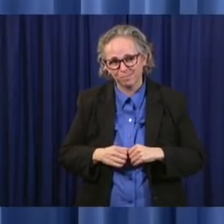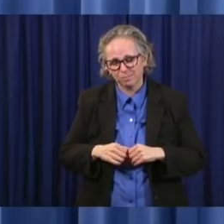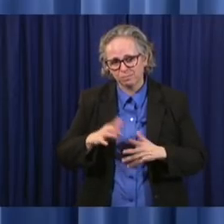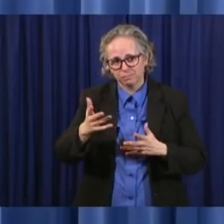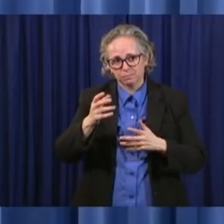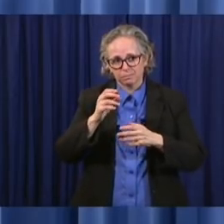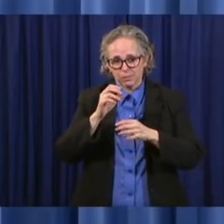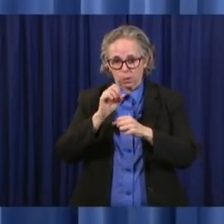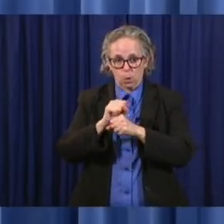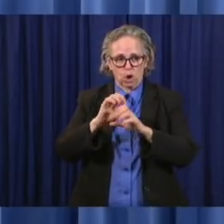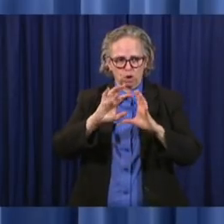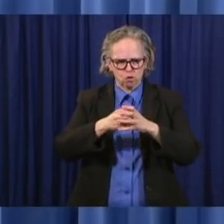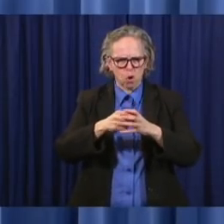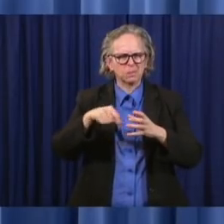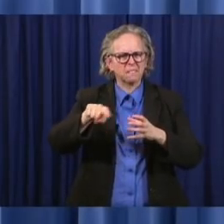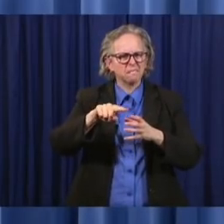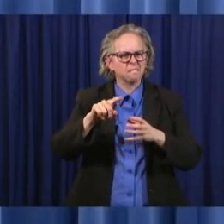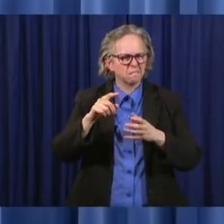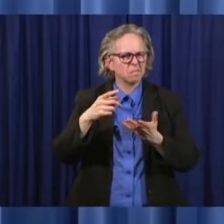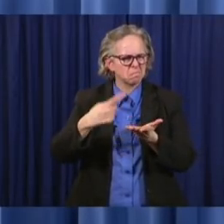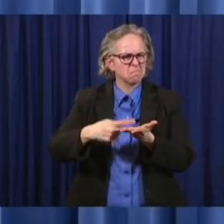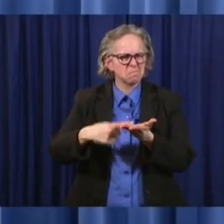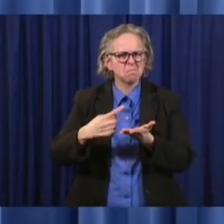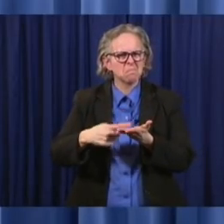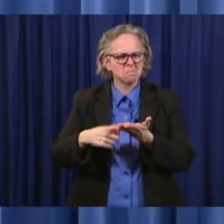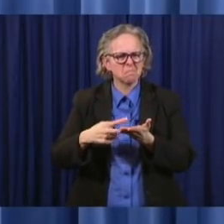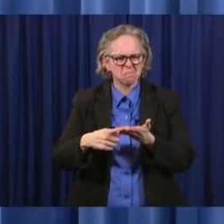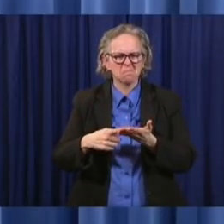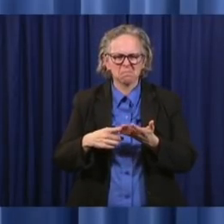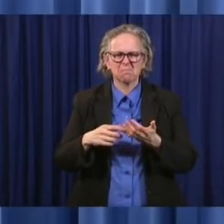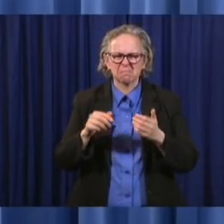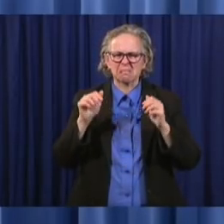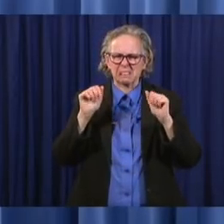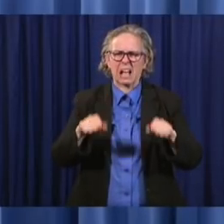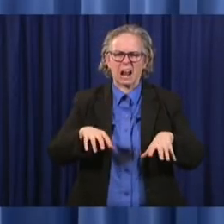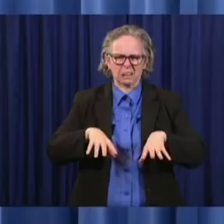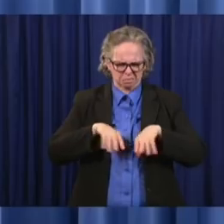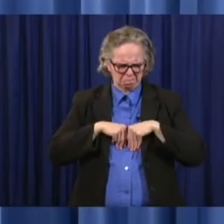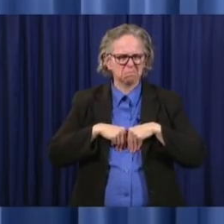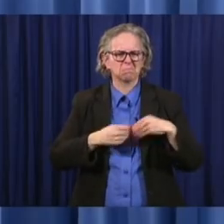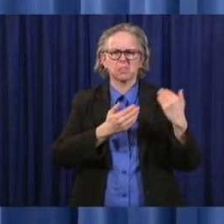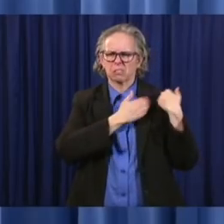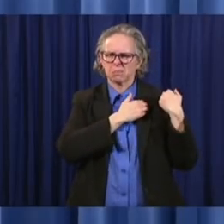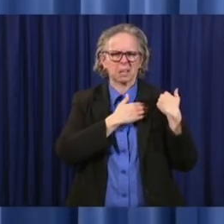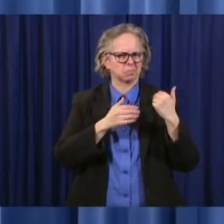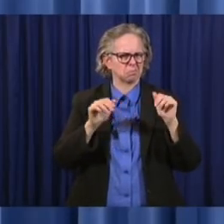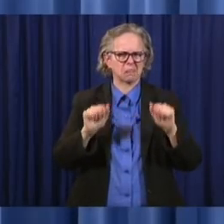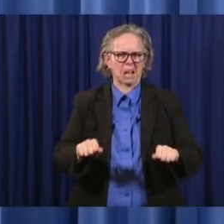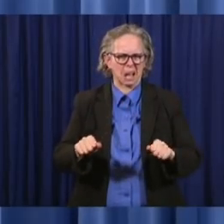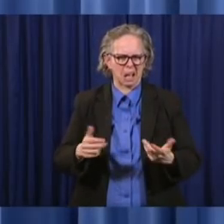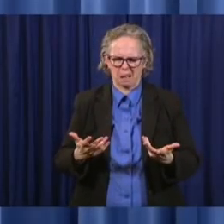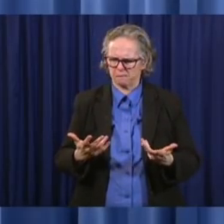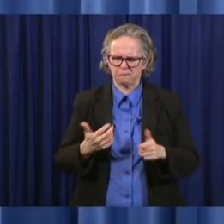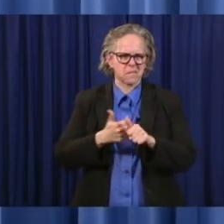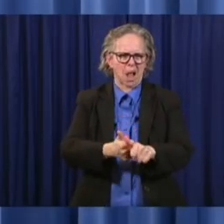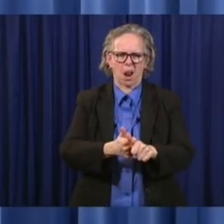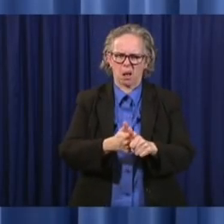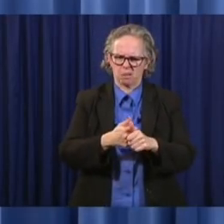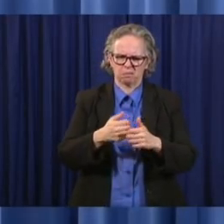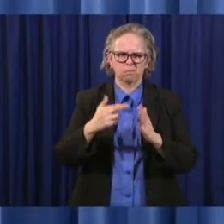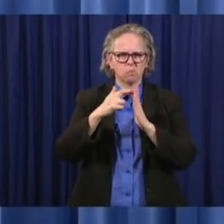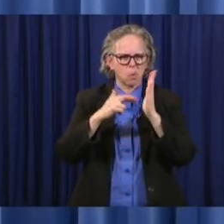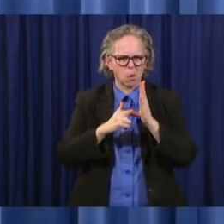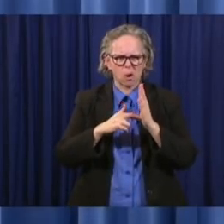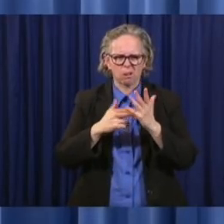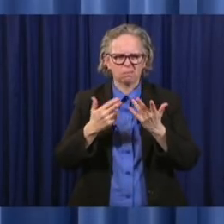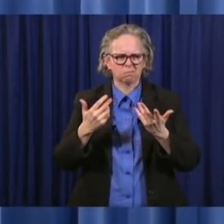the people on the working group said, hey, we'll accept that responsibility. This is our game. This is our responsibility. We're the hosts, and we'll take care